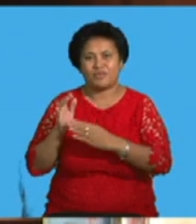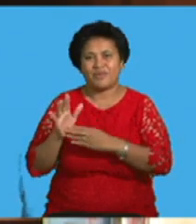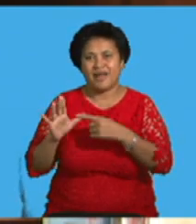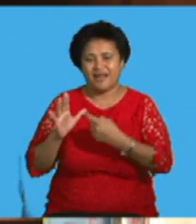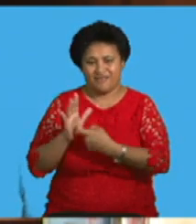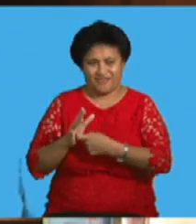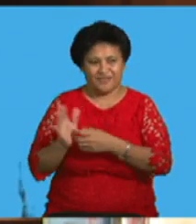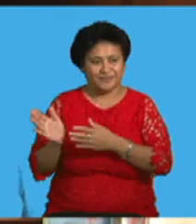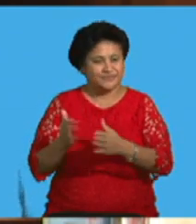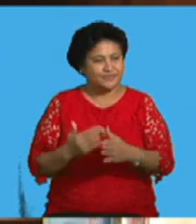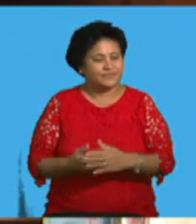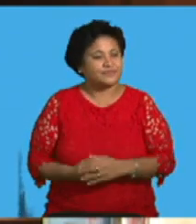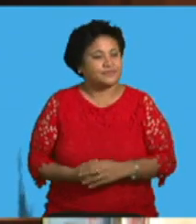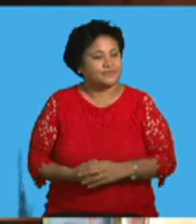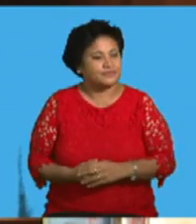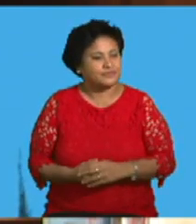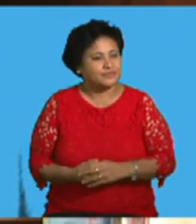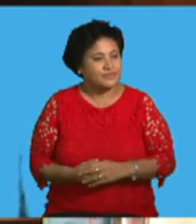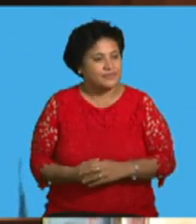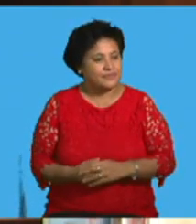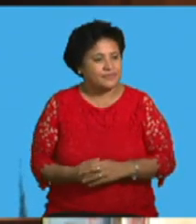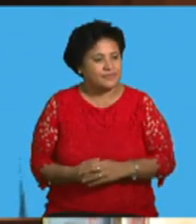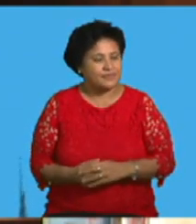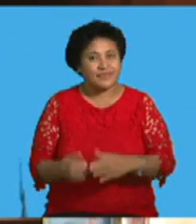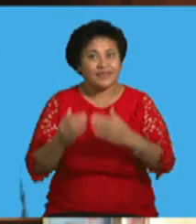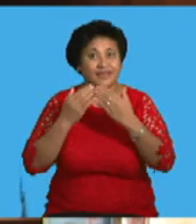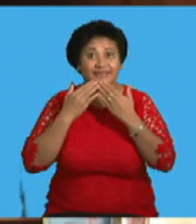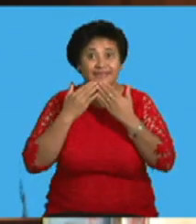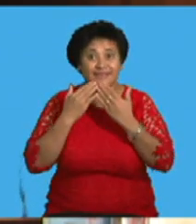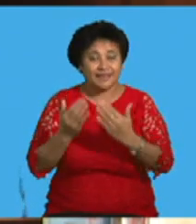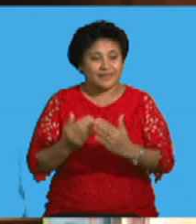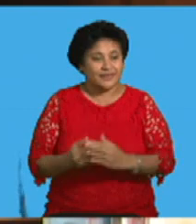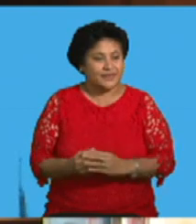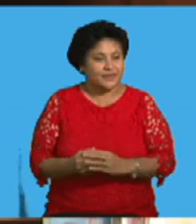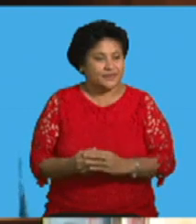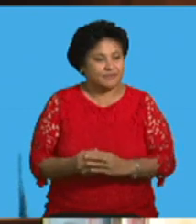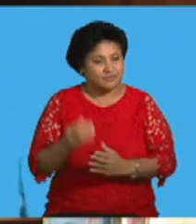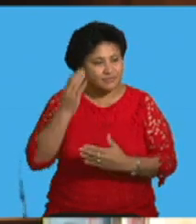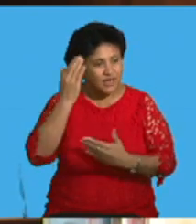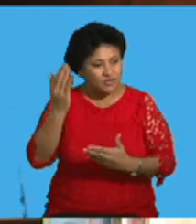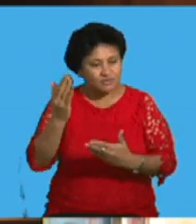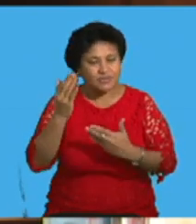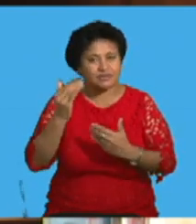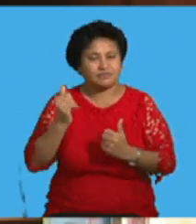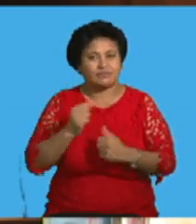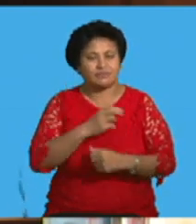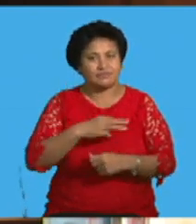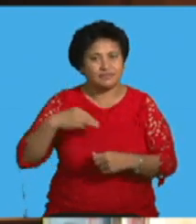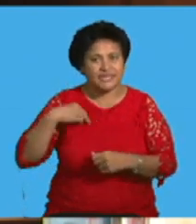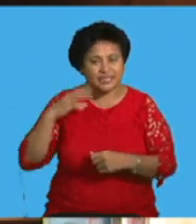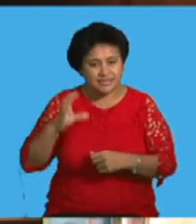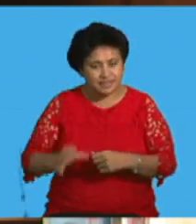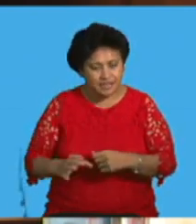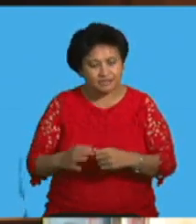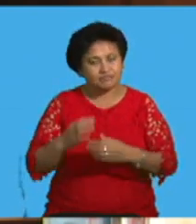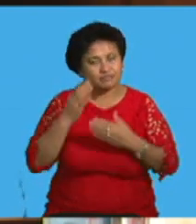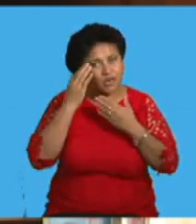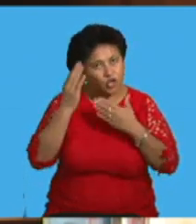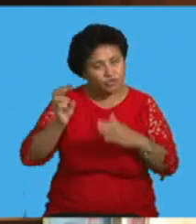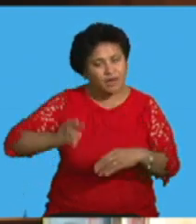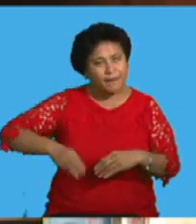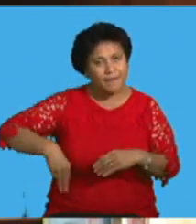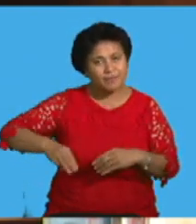Honorable Speaker, Honorable Prime Minister, Honorable Ministers, Honorable Members of